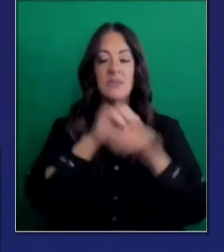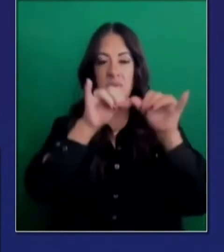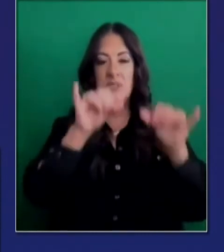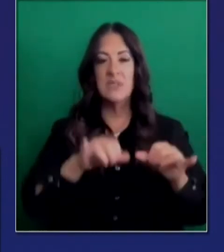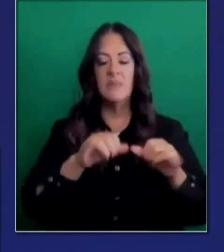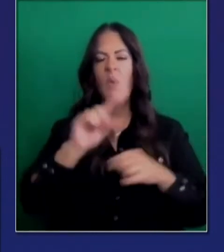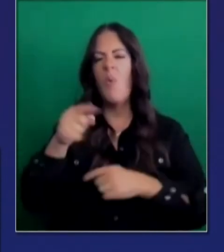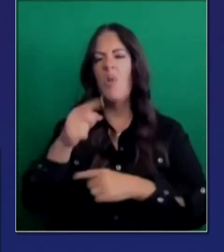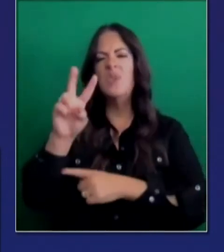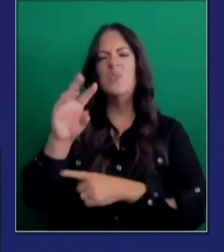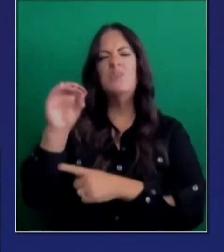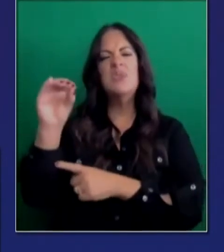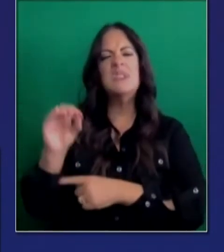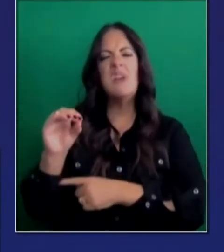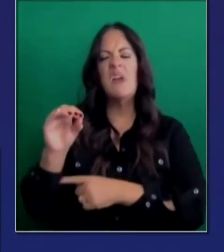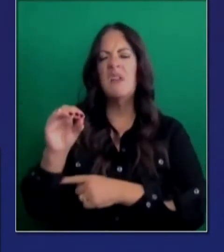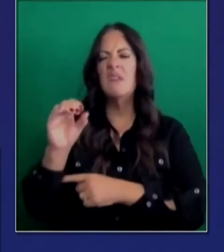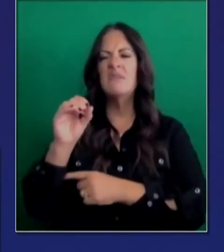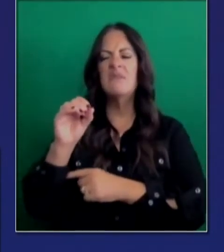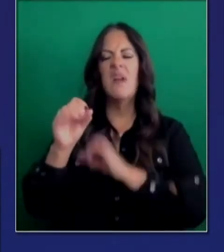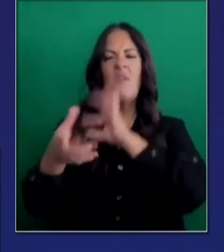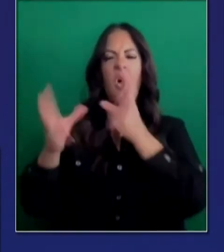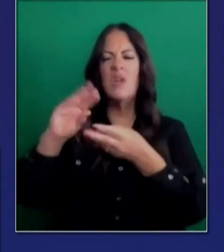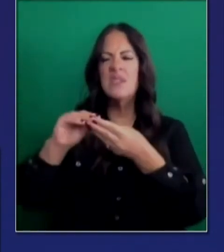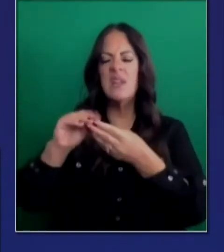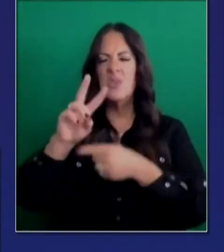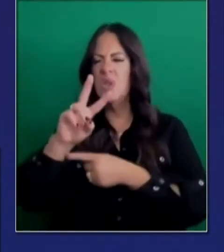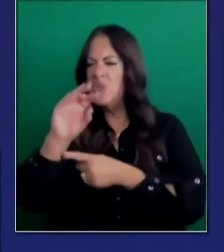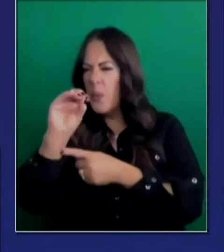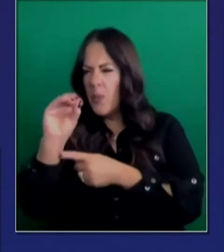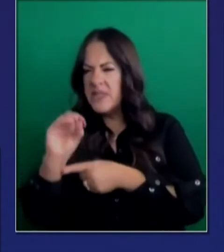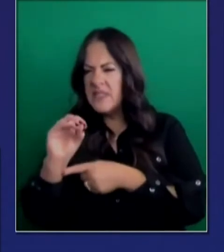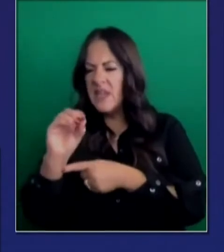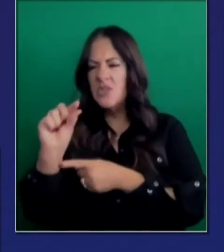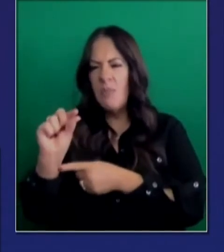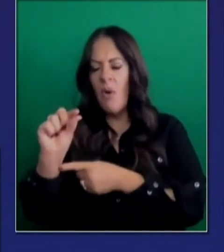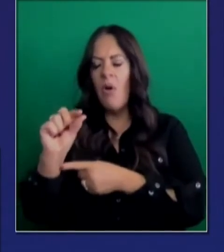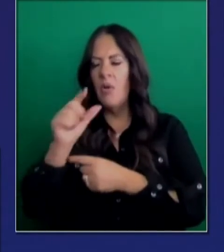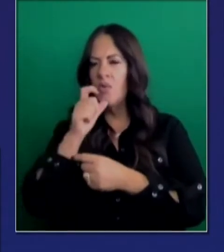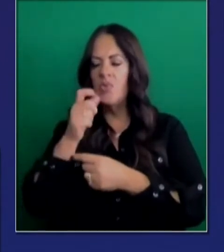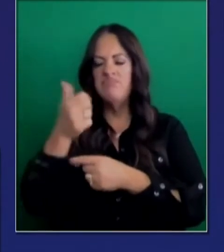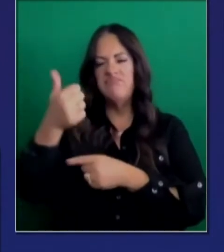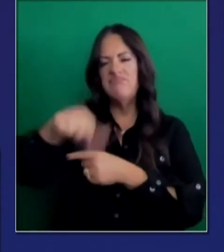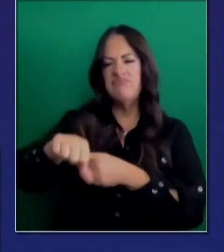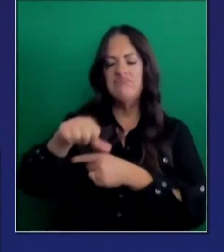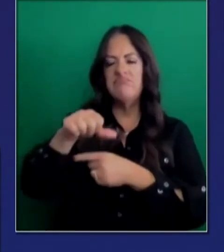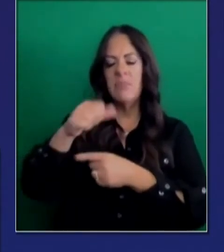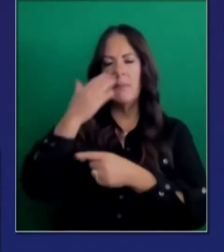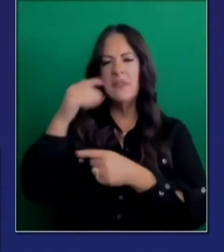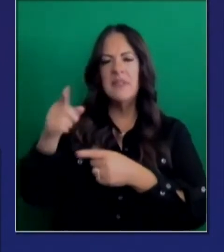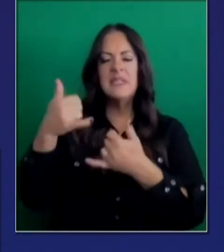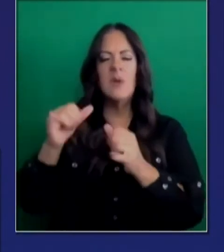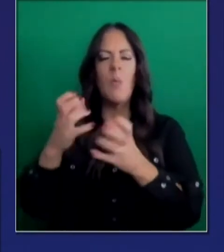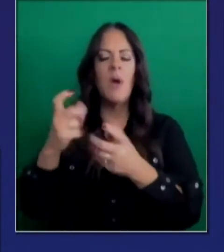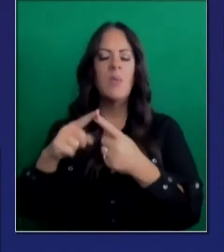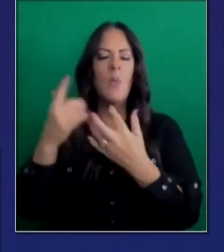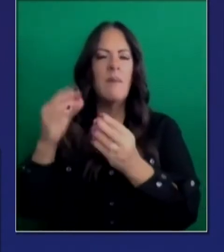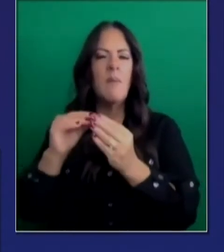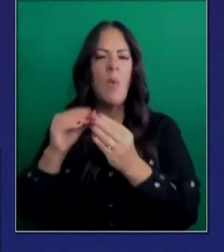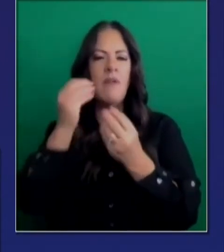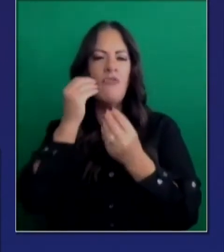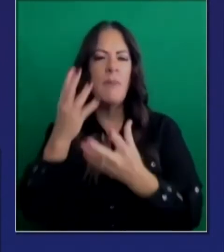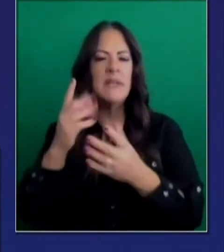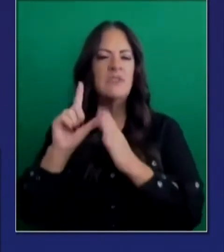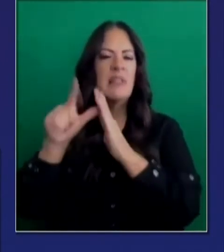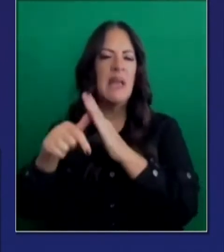postponed receiving a vaccine. This sort of flies in the face of some of the national data that's come out that that's a large percentage of people